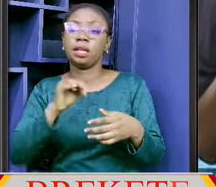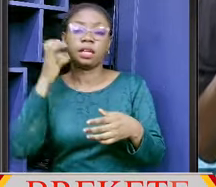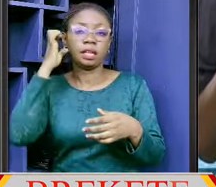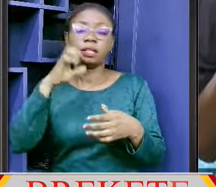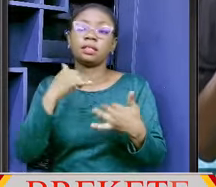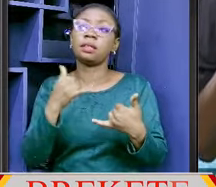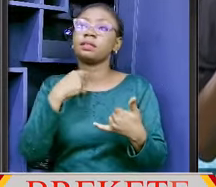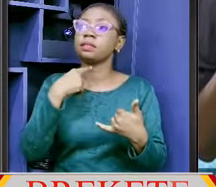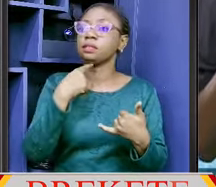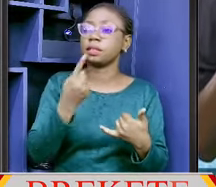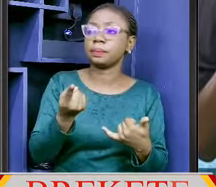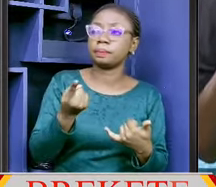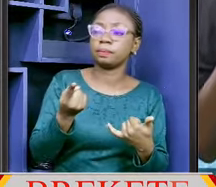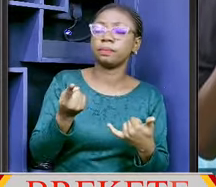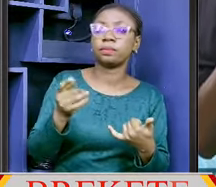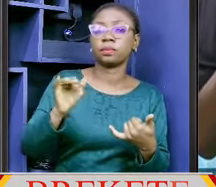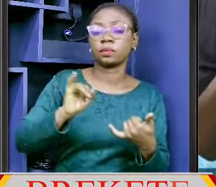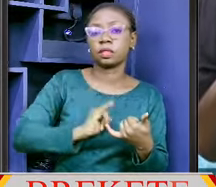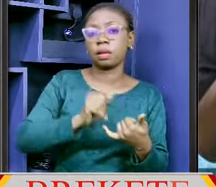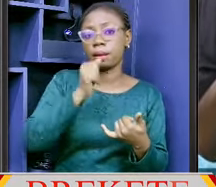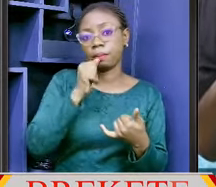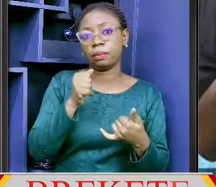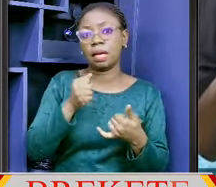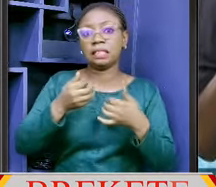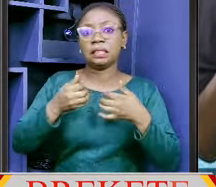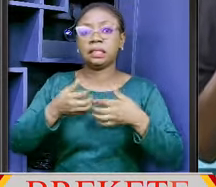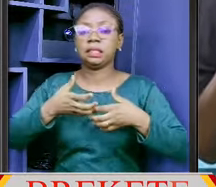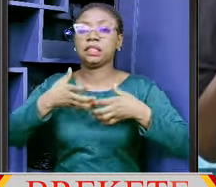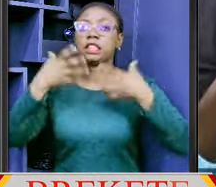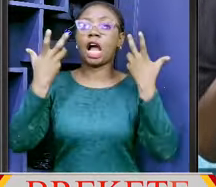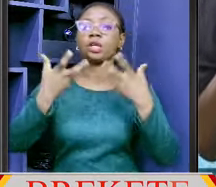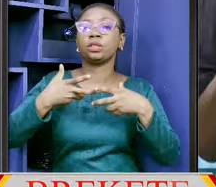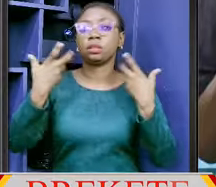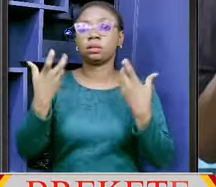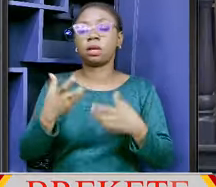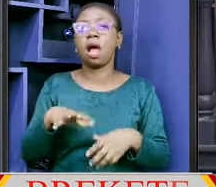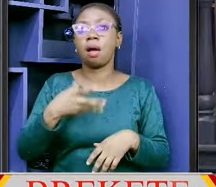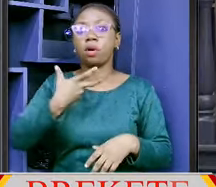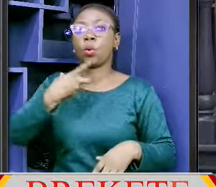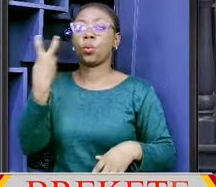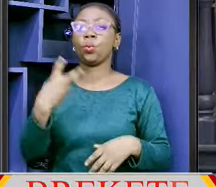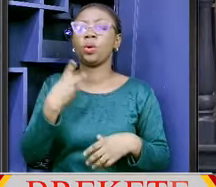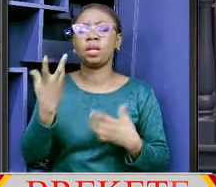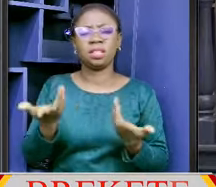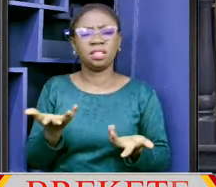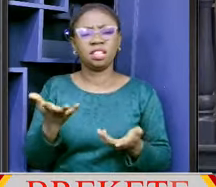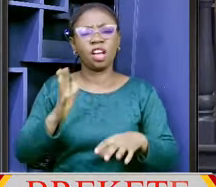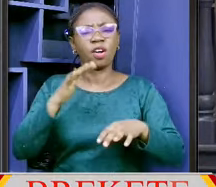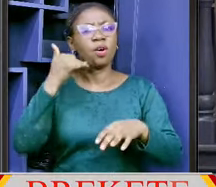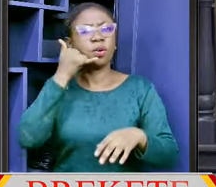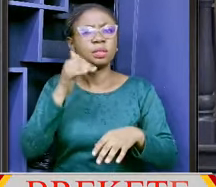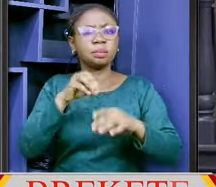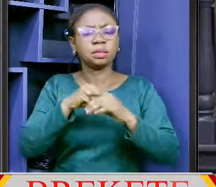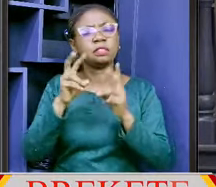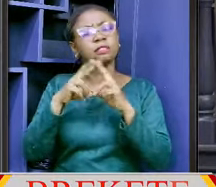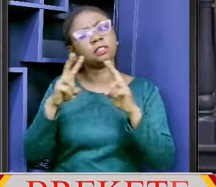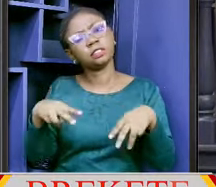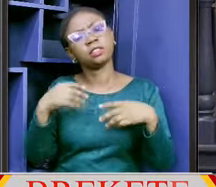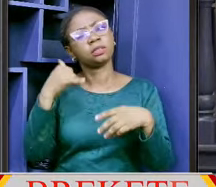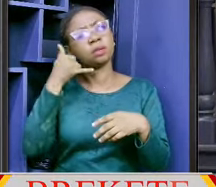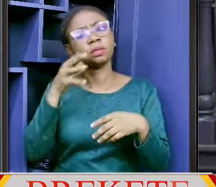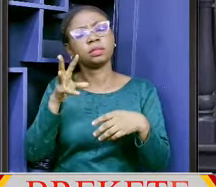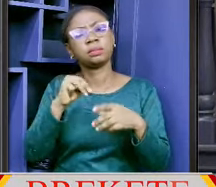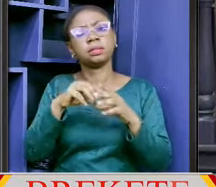me, I am shouting on him. Why do you shout on him? Call them in the village. Call them in the